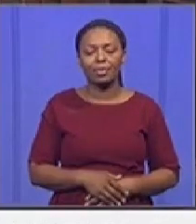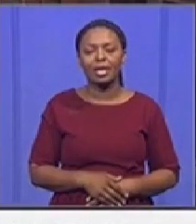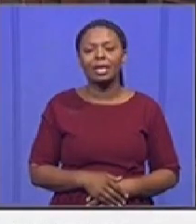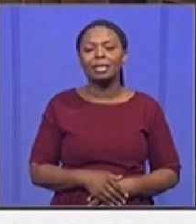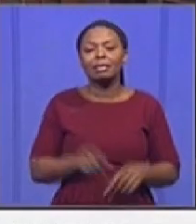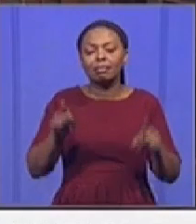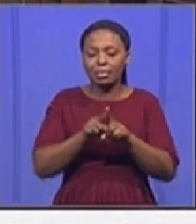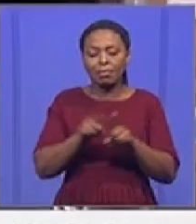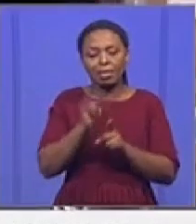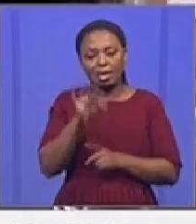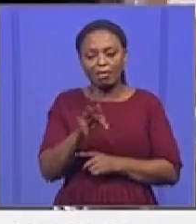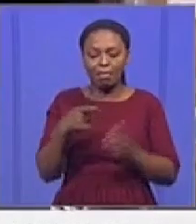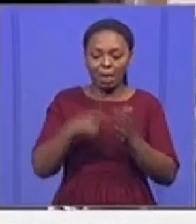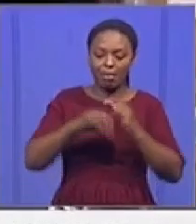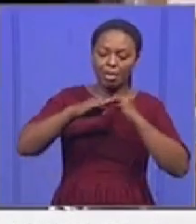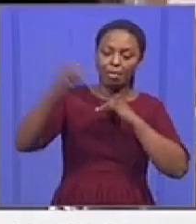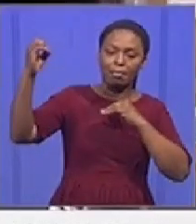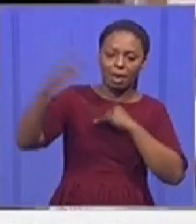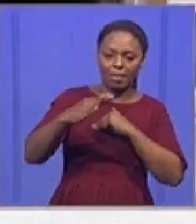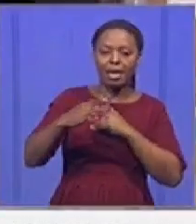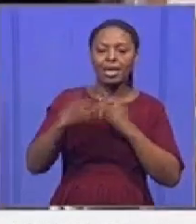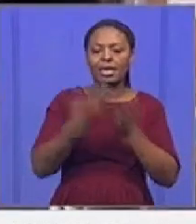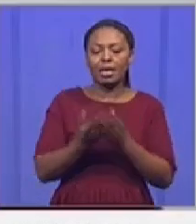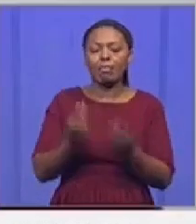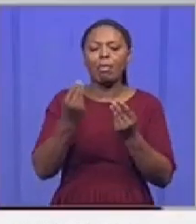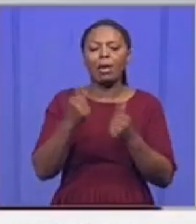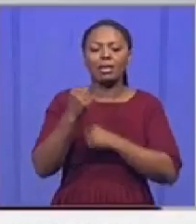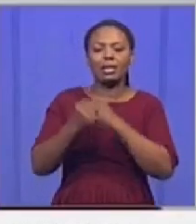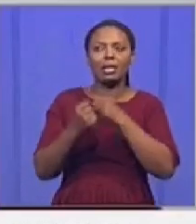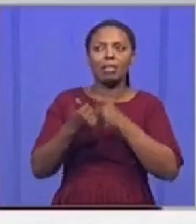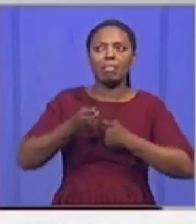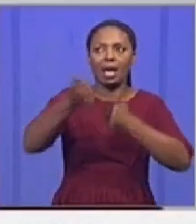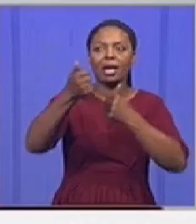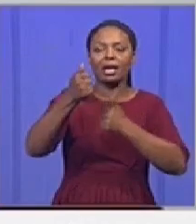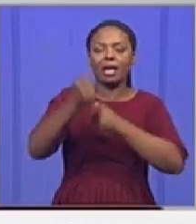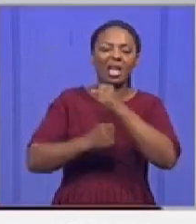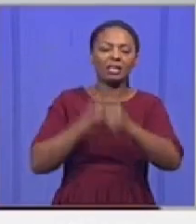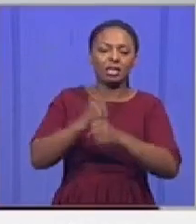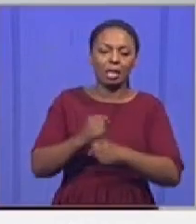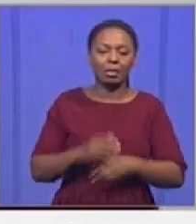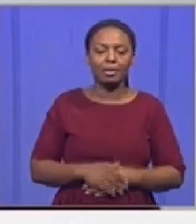di solar panel ba tla bona madi a bona fela ngwaga o tlang. Well, 15,000 is